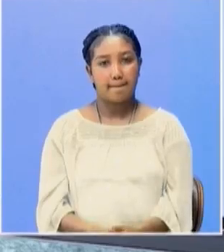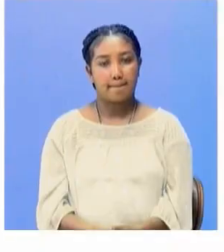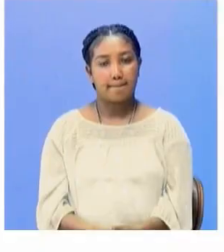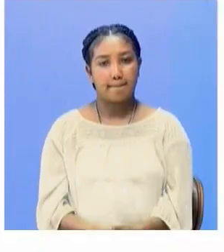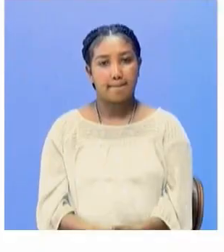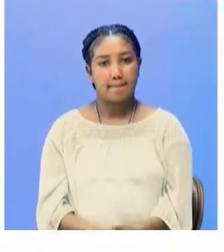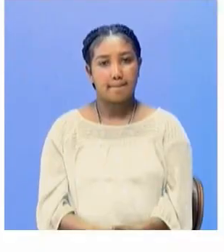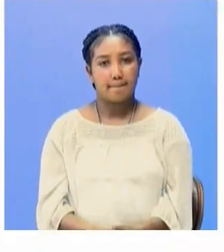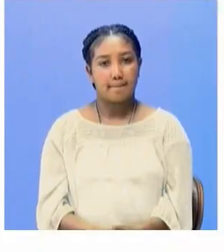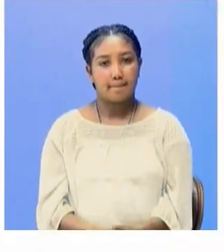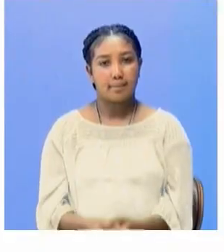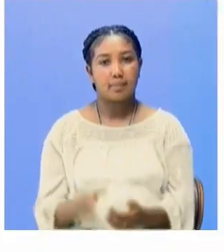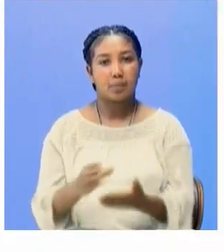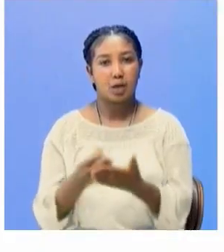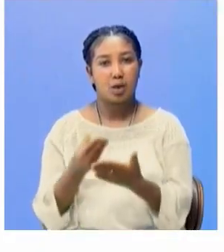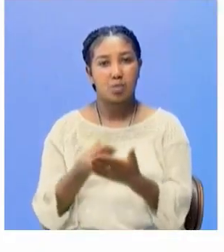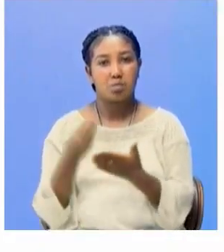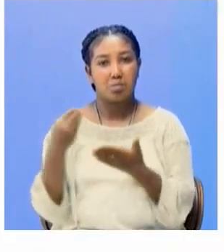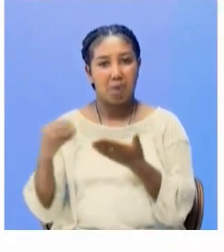buy.